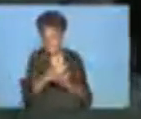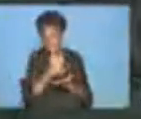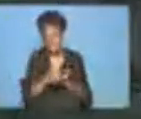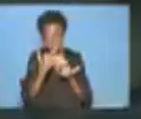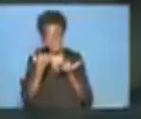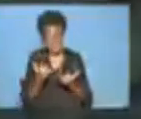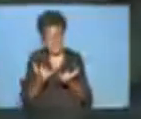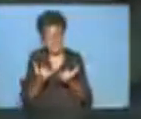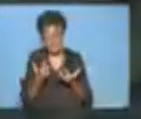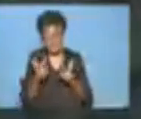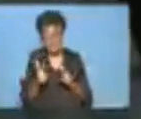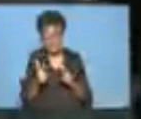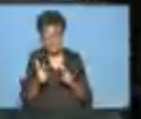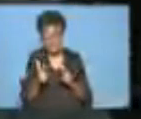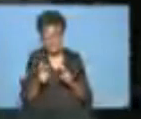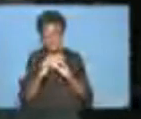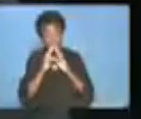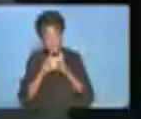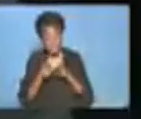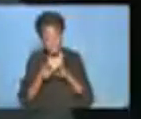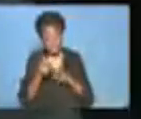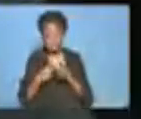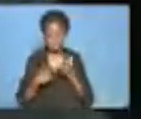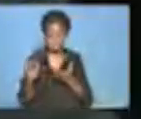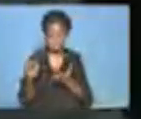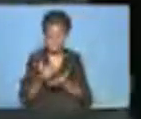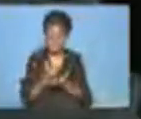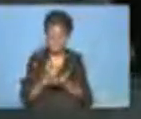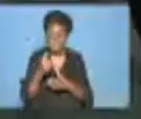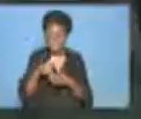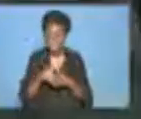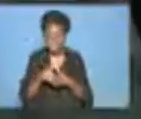now let's reciprocate what we've collected in terms of productivity.